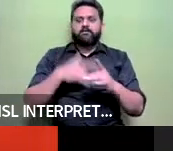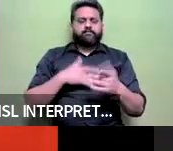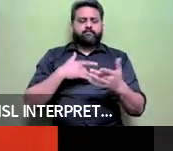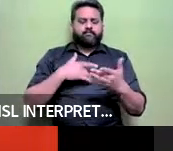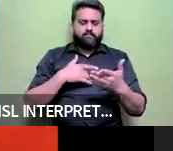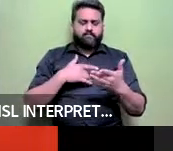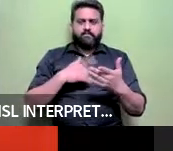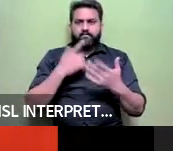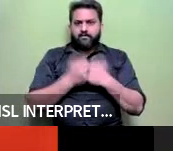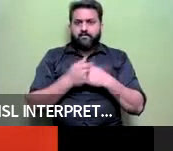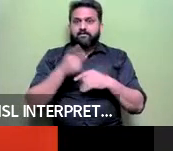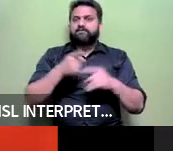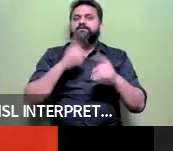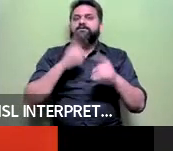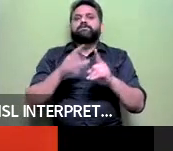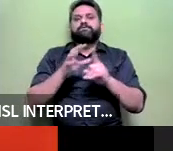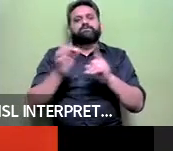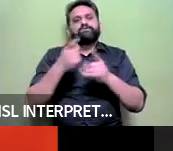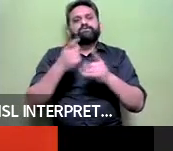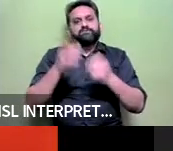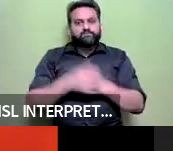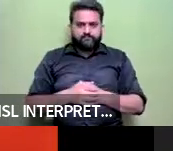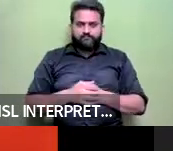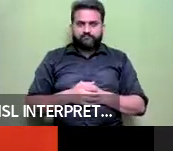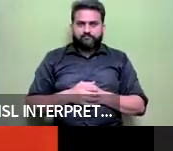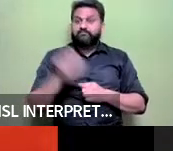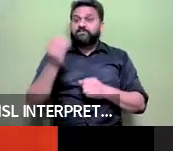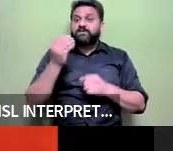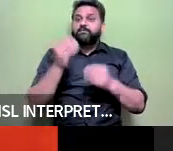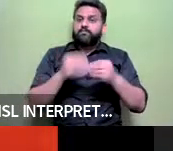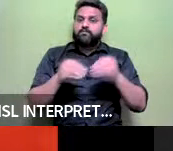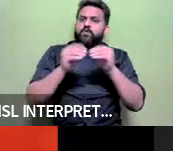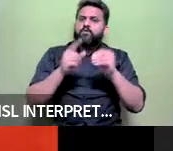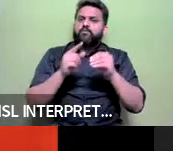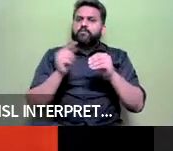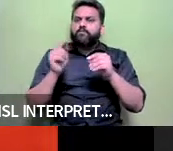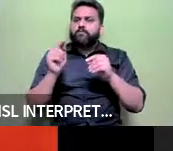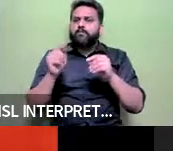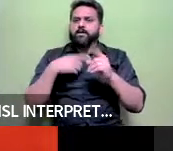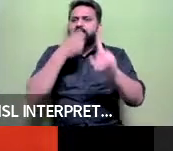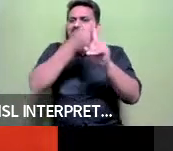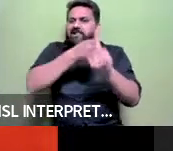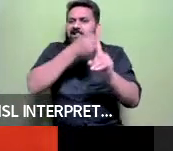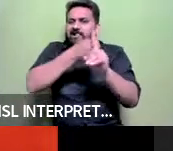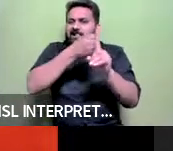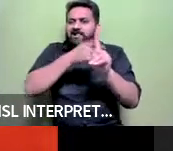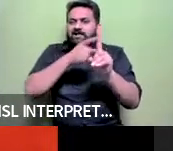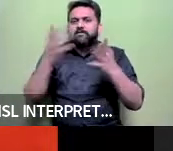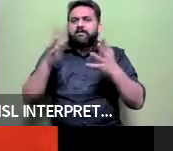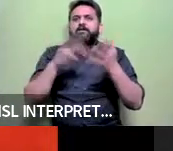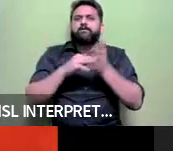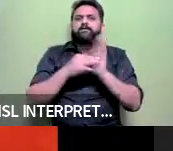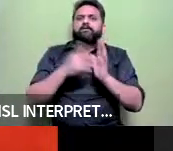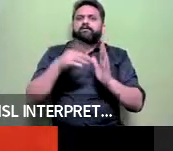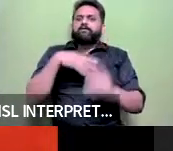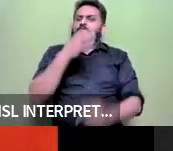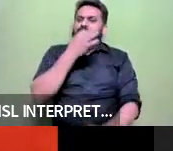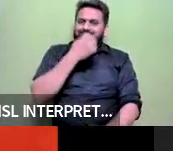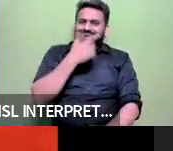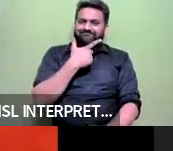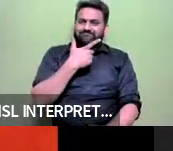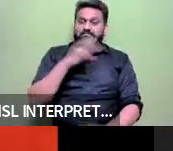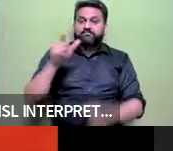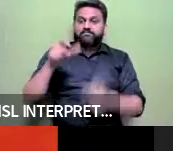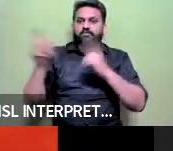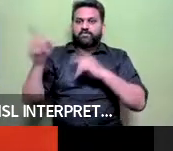that. So this is what we say. Some of the extra facts in advocacy which works is a smile. Many teams